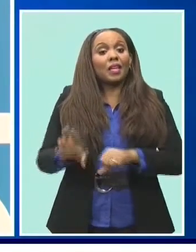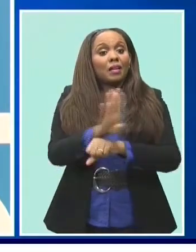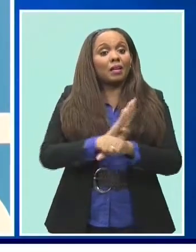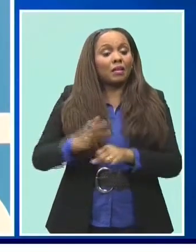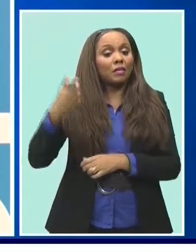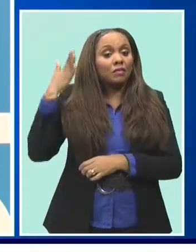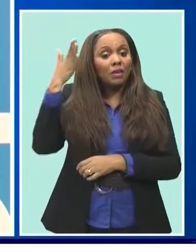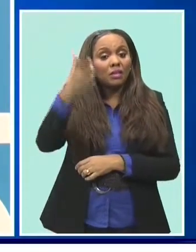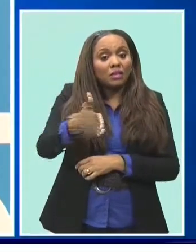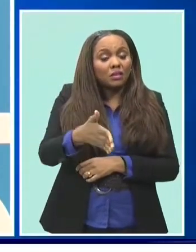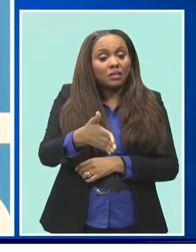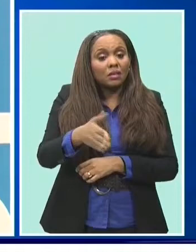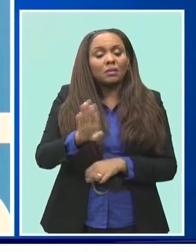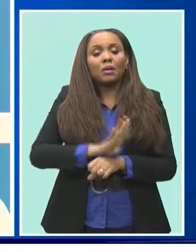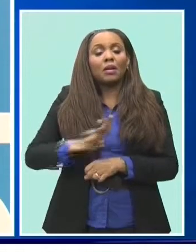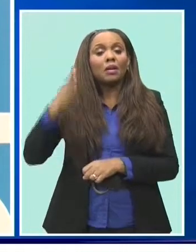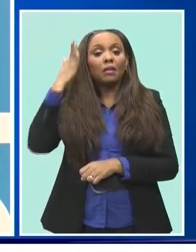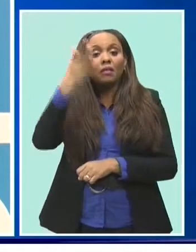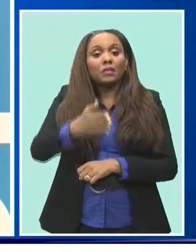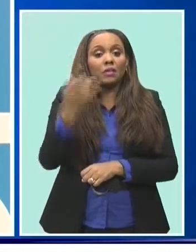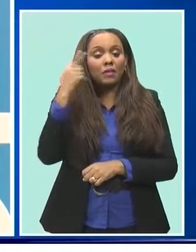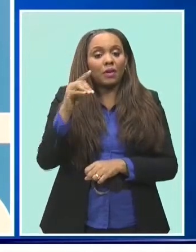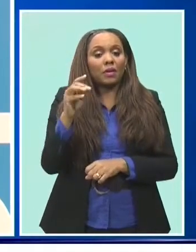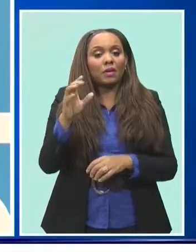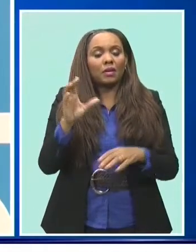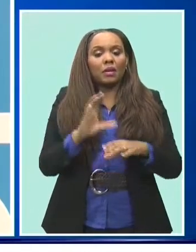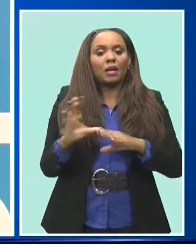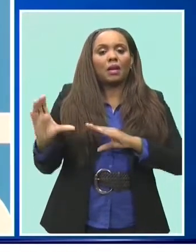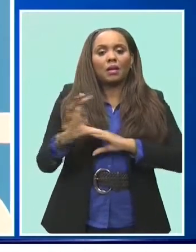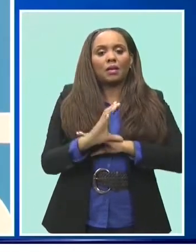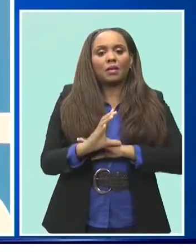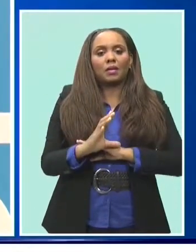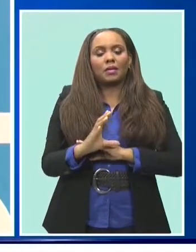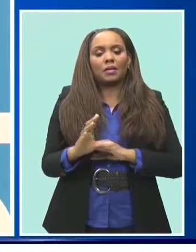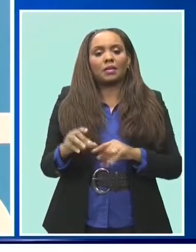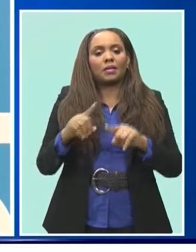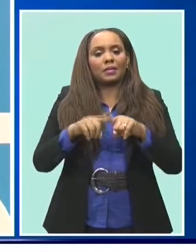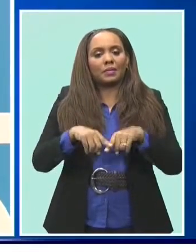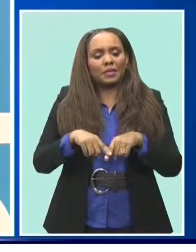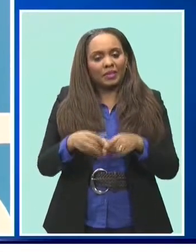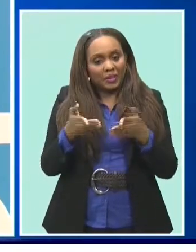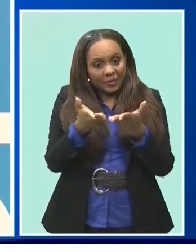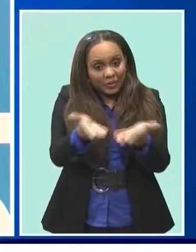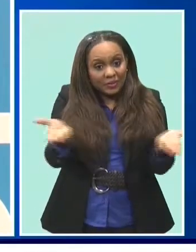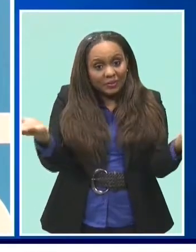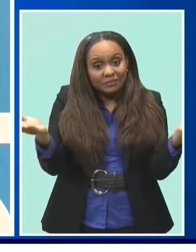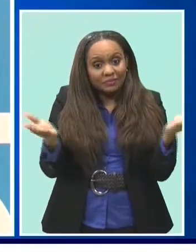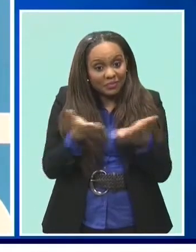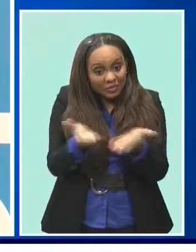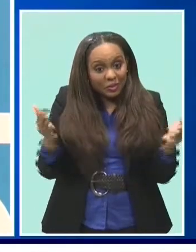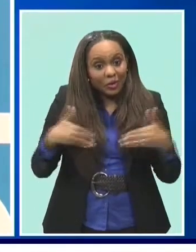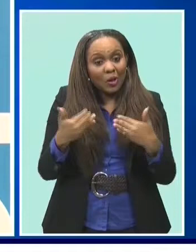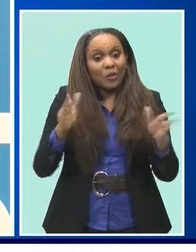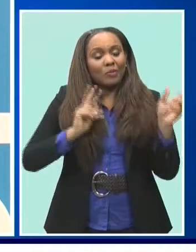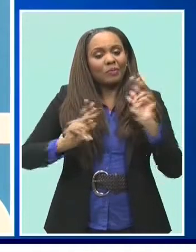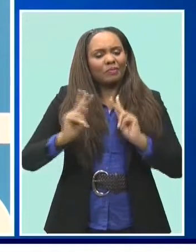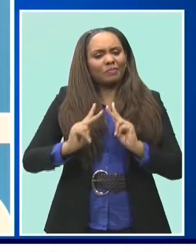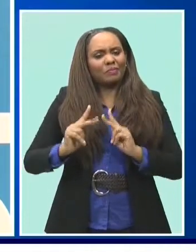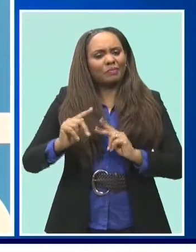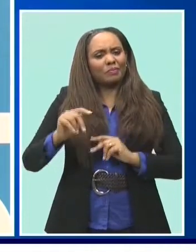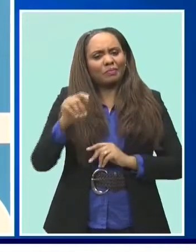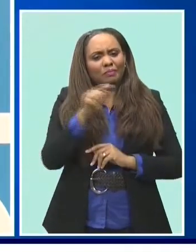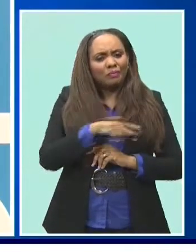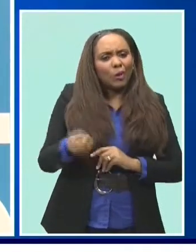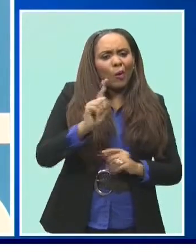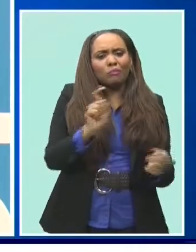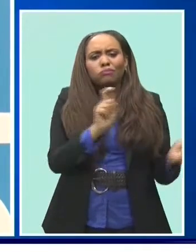Barbados, the future of the Caribbean region depends on you. You are the ones who are going to shape the